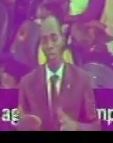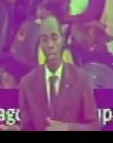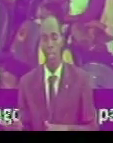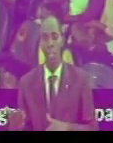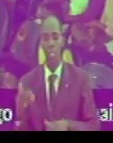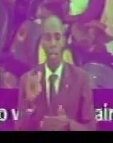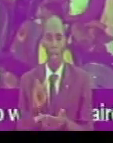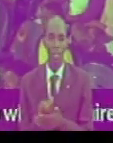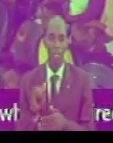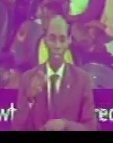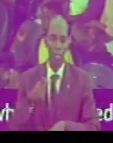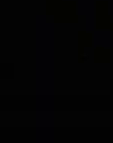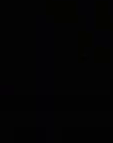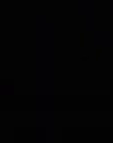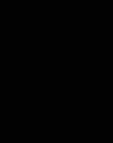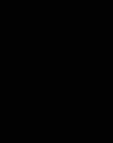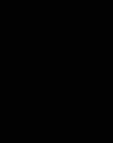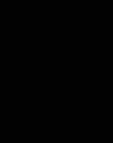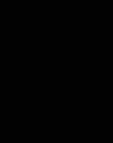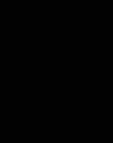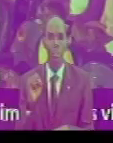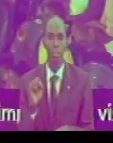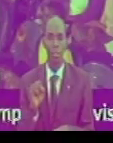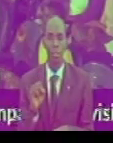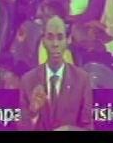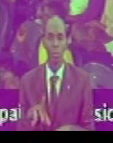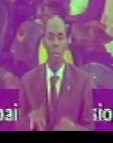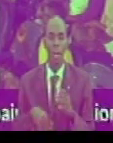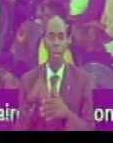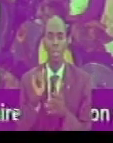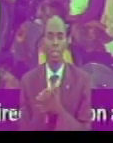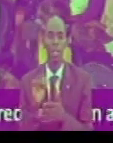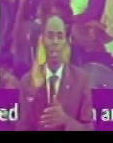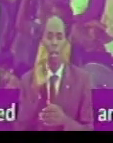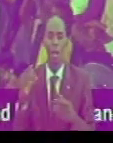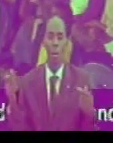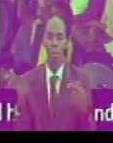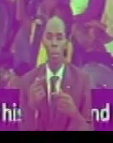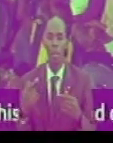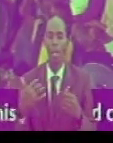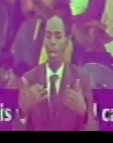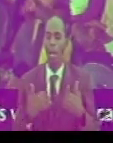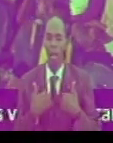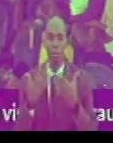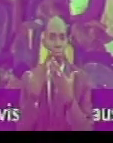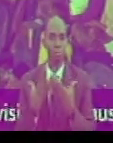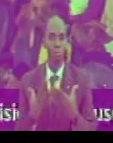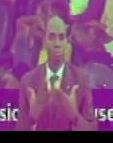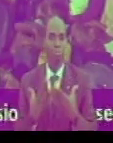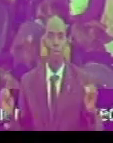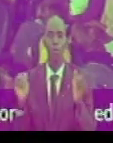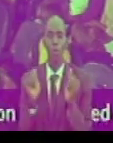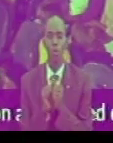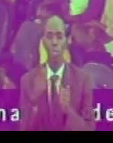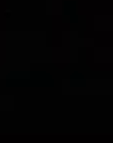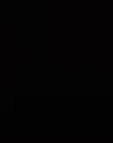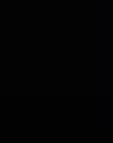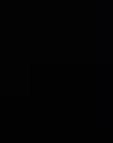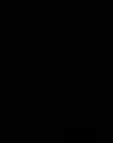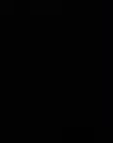everywhere, all gone, and now she is free. Praise the Lord. From Oropwe comes this in Nigeria,